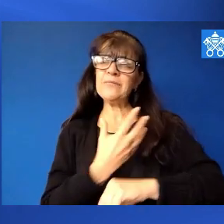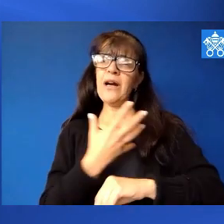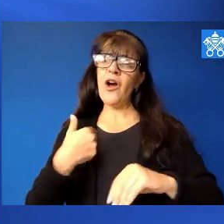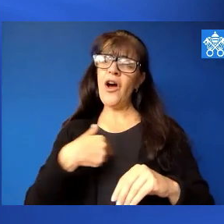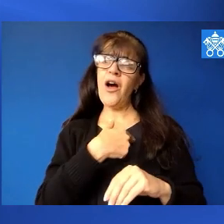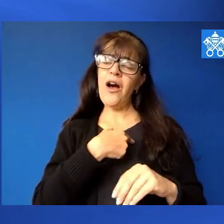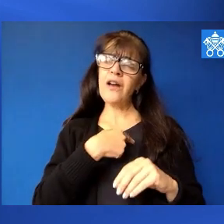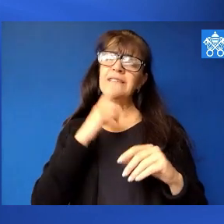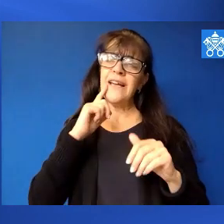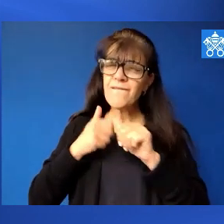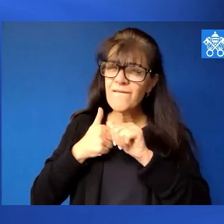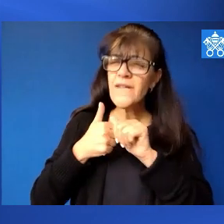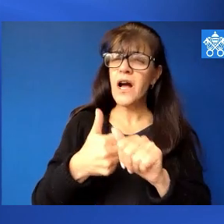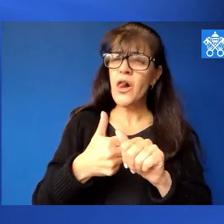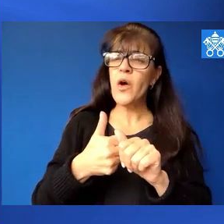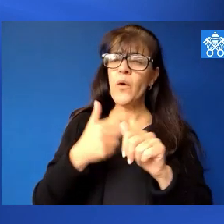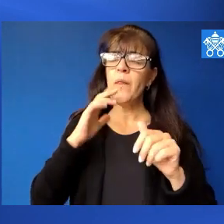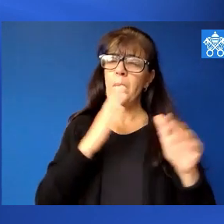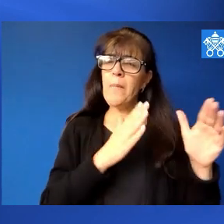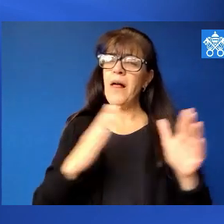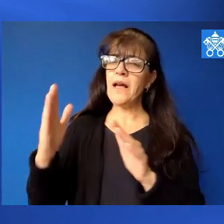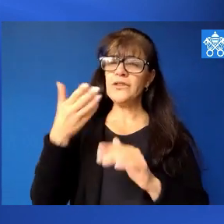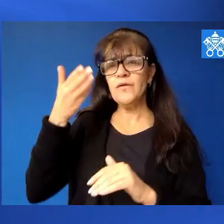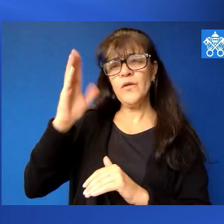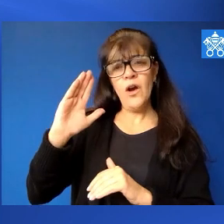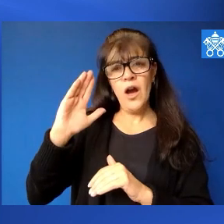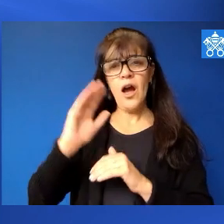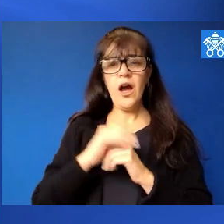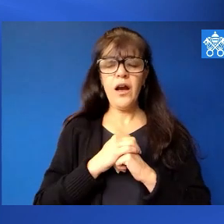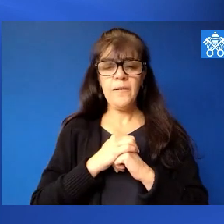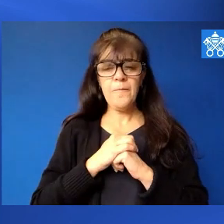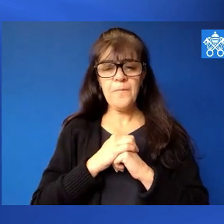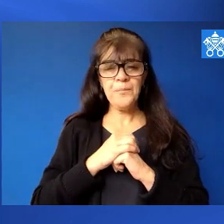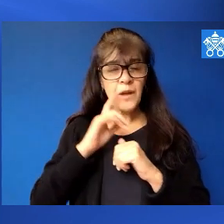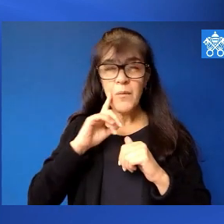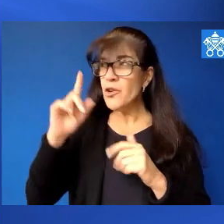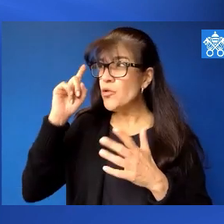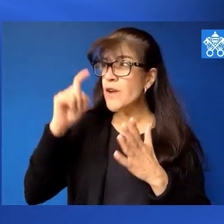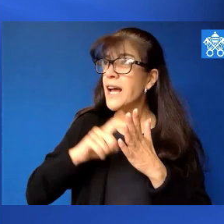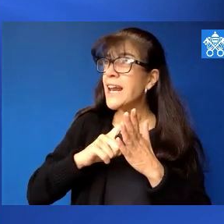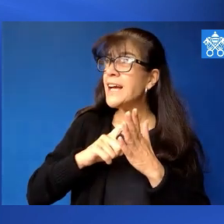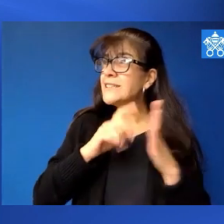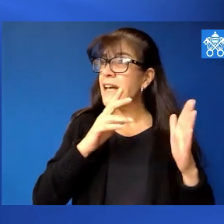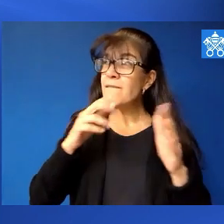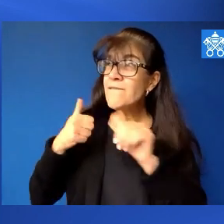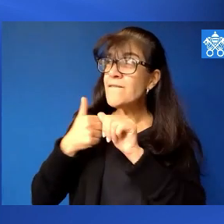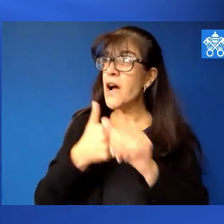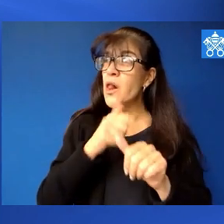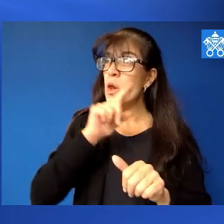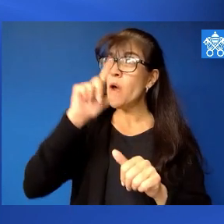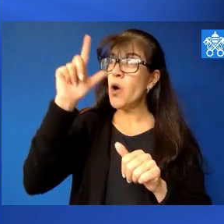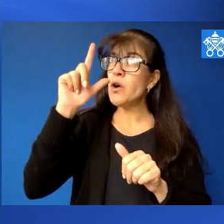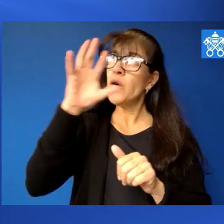authentic desire and following of the divine plans. May you recognize and follow the Lord who speaks